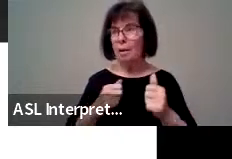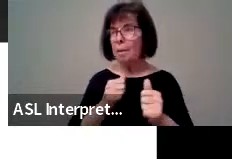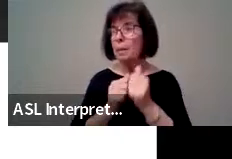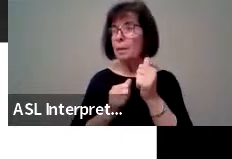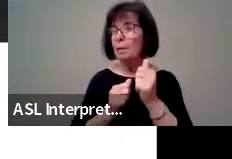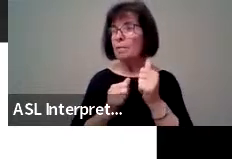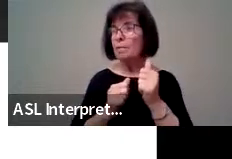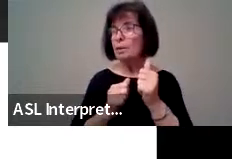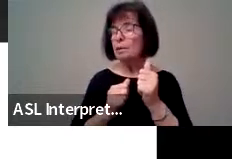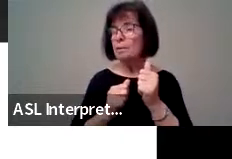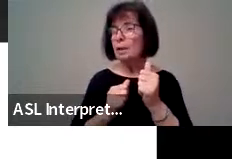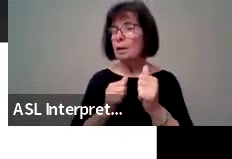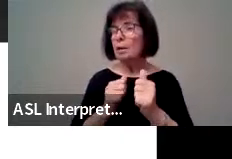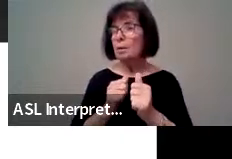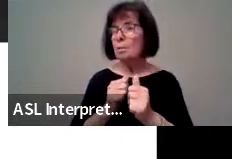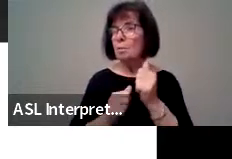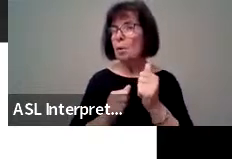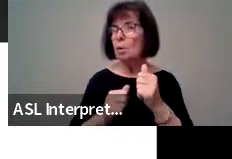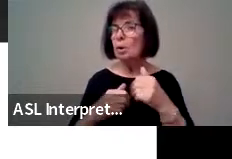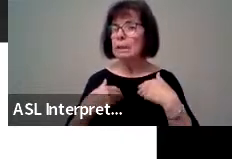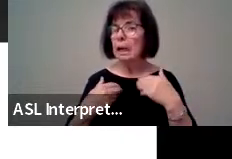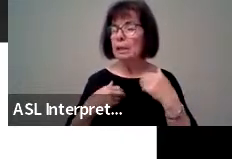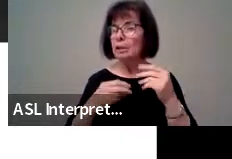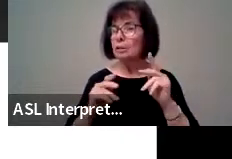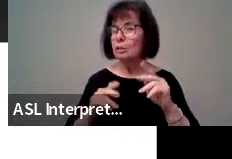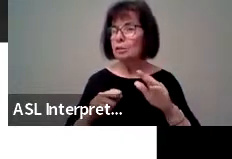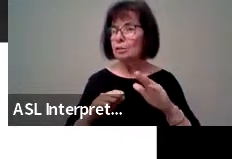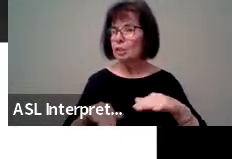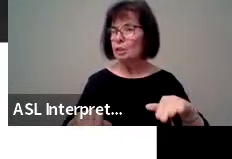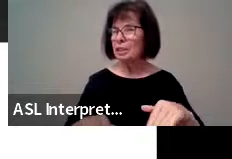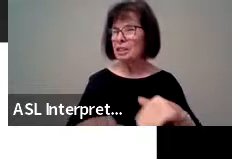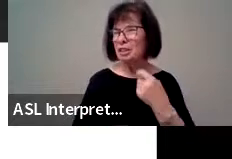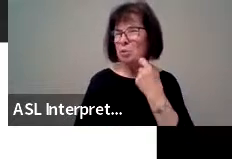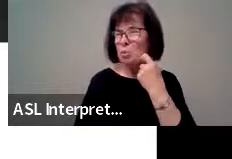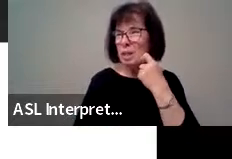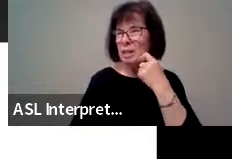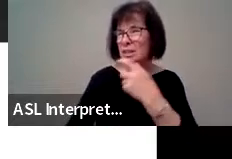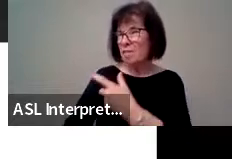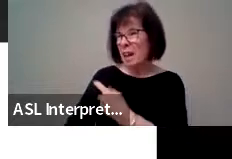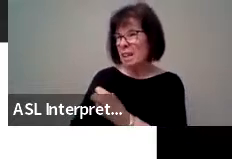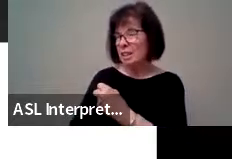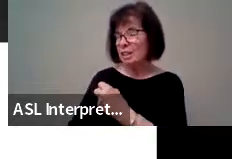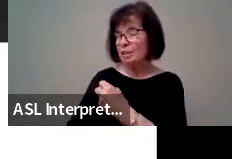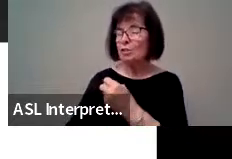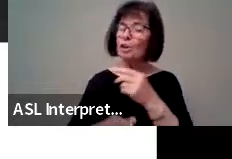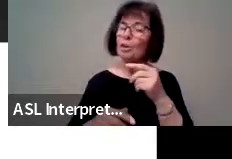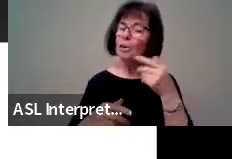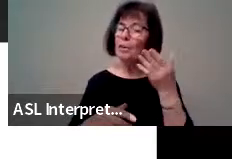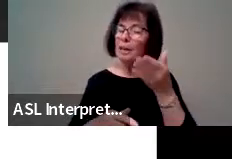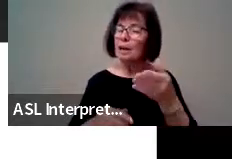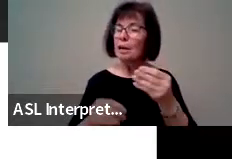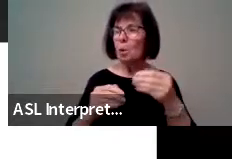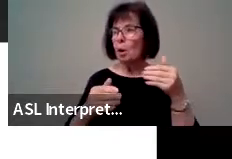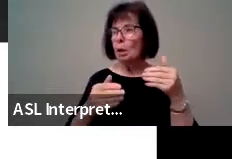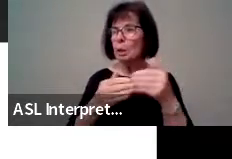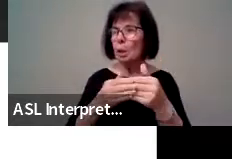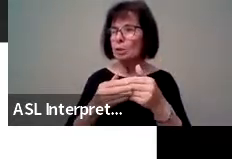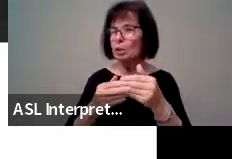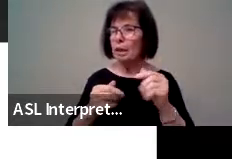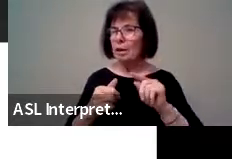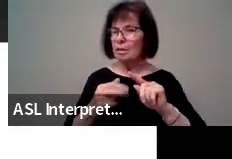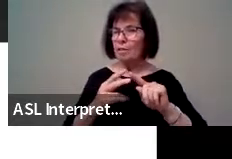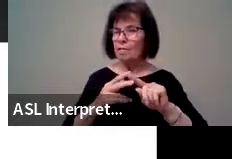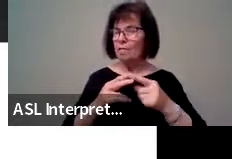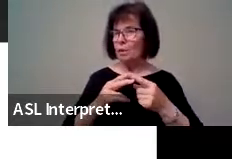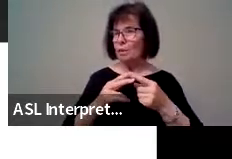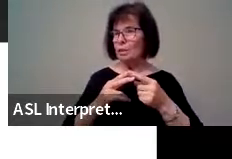been vaccinated more recently. So they're just closer to their initial vaccinations. And I